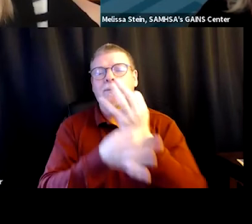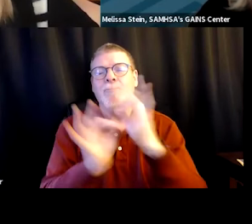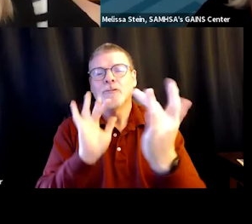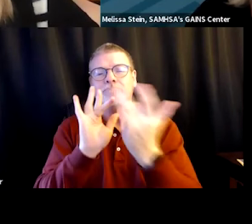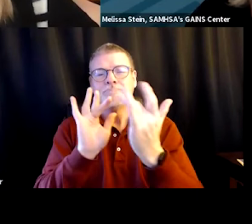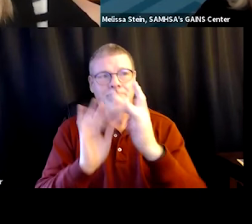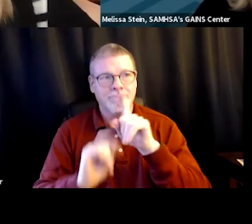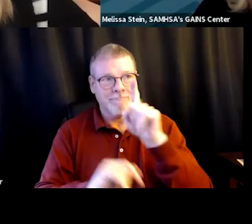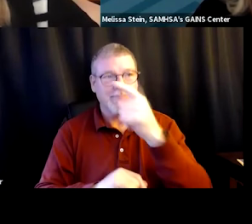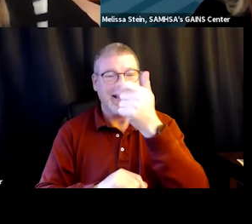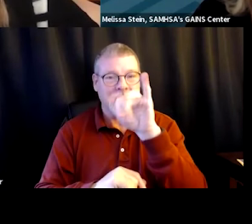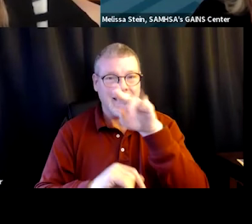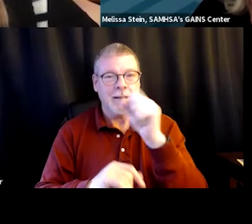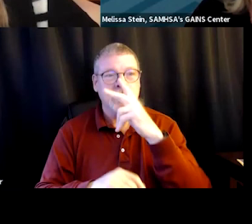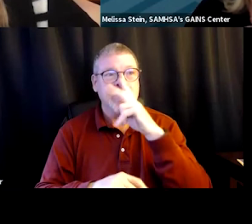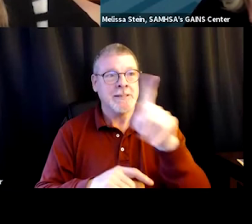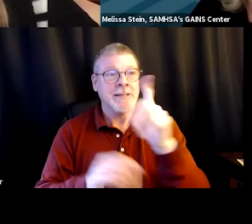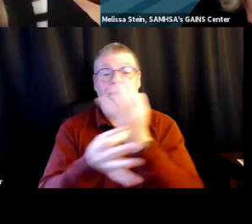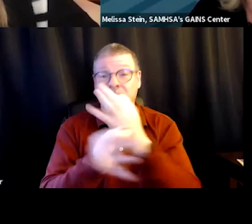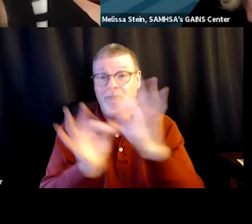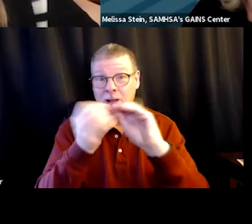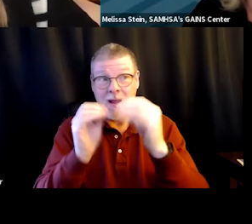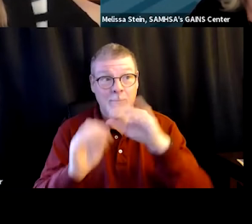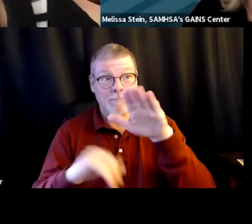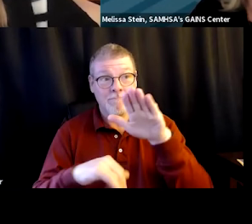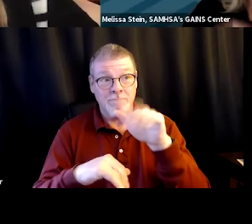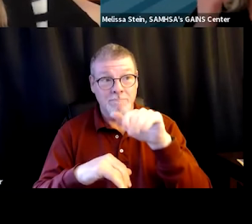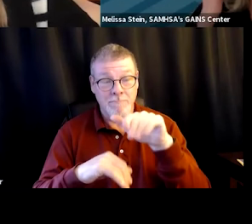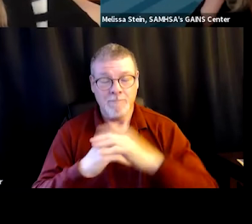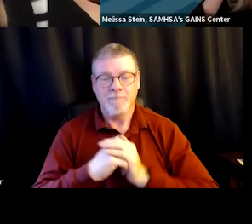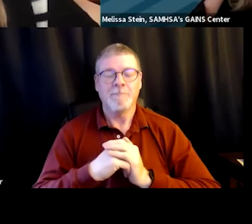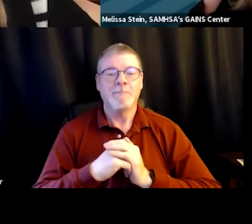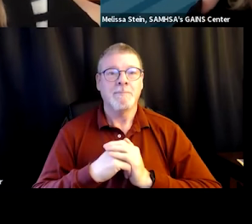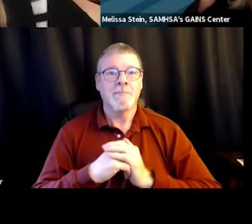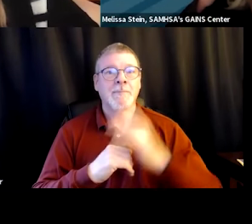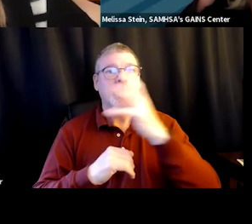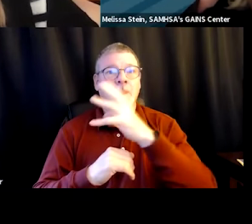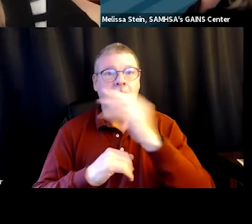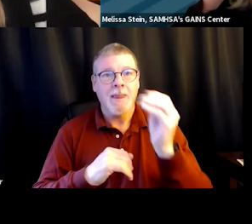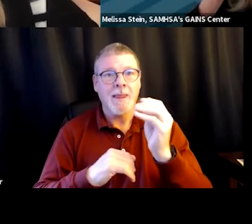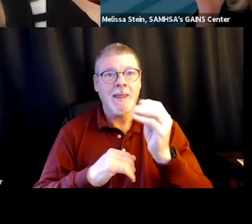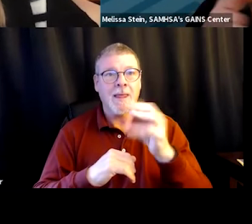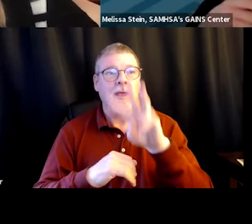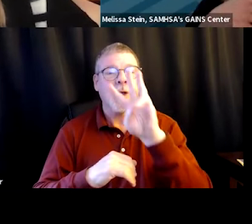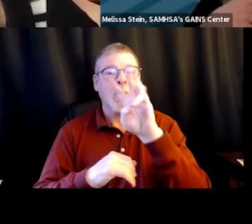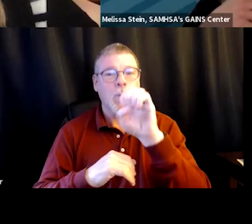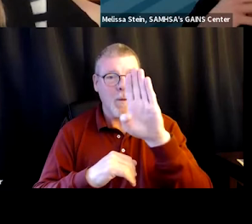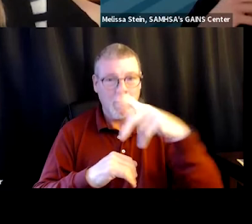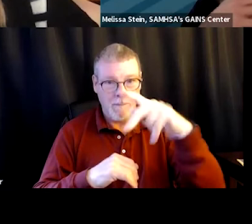the Game Center. You'll see a toll-free number at the bottom of this slide, as well as our webpage. You